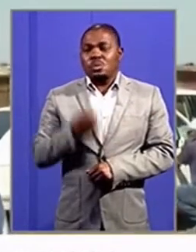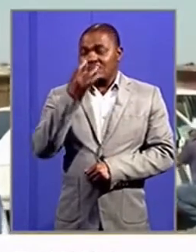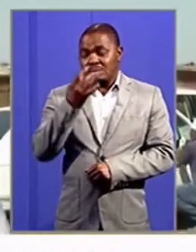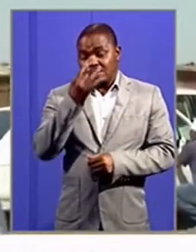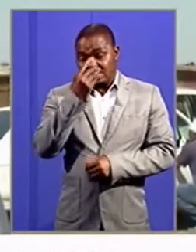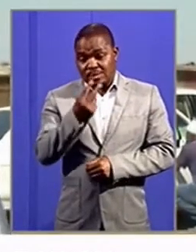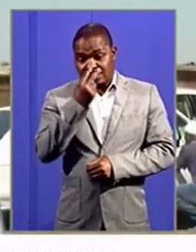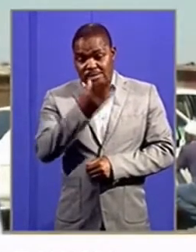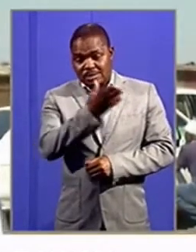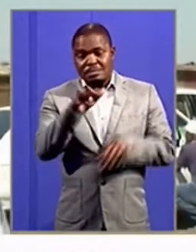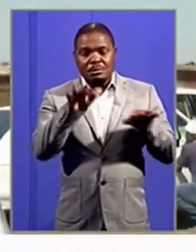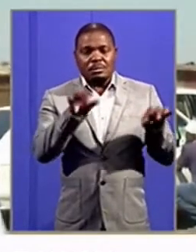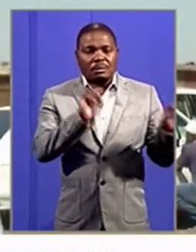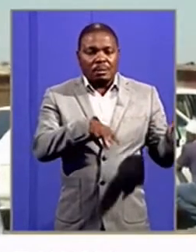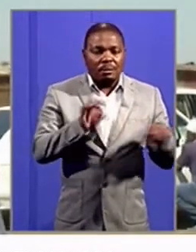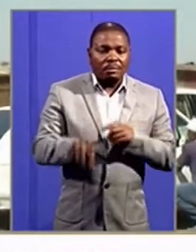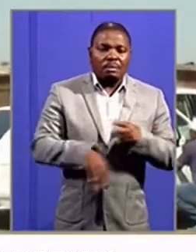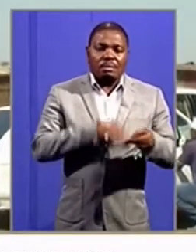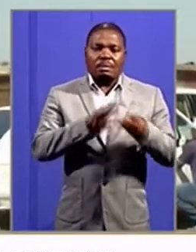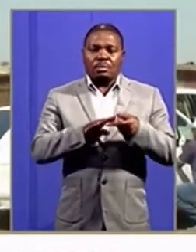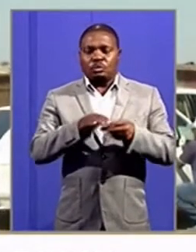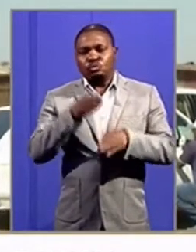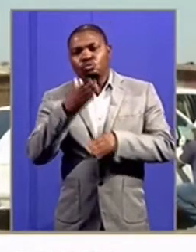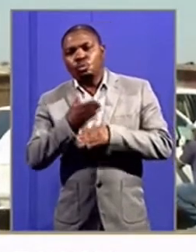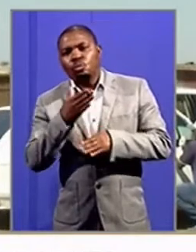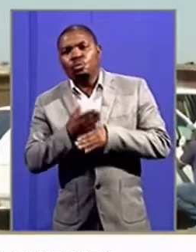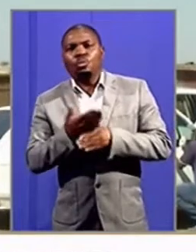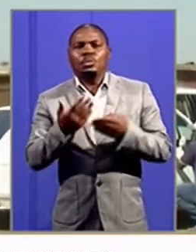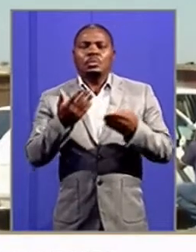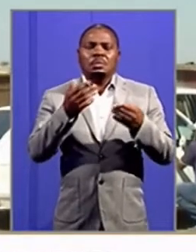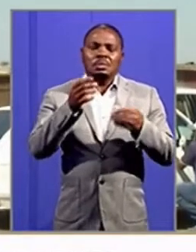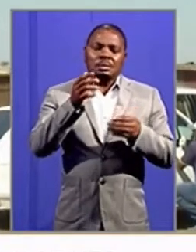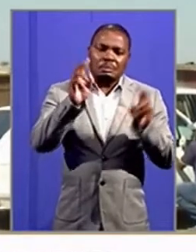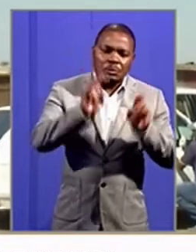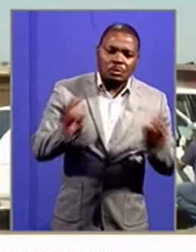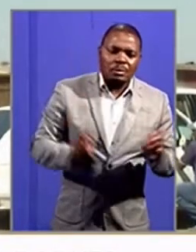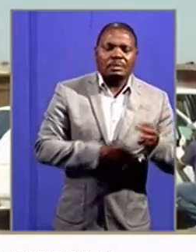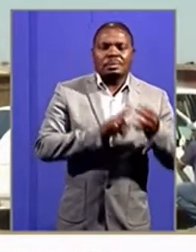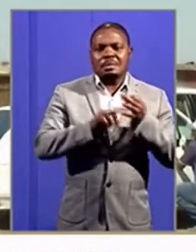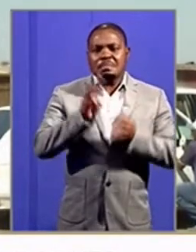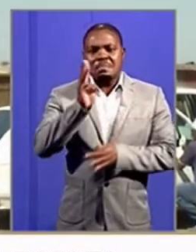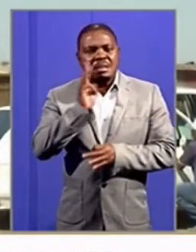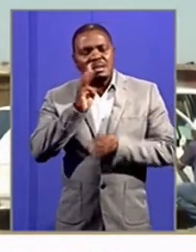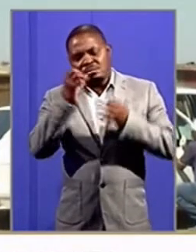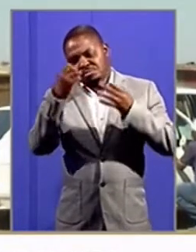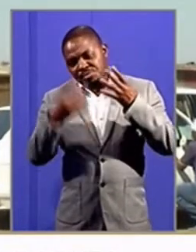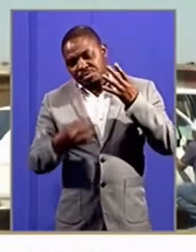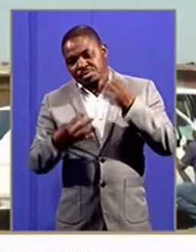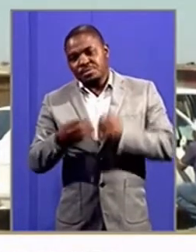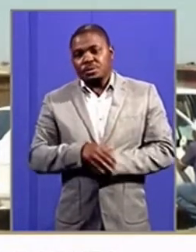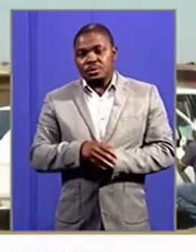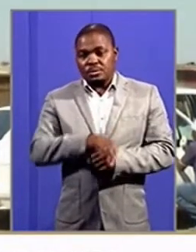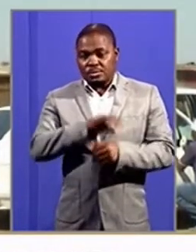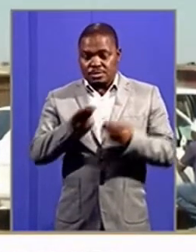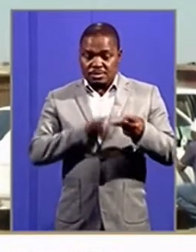sokolang, jobs, motlakase, metsi, all kinds. Ebile o kgona go bona